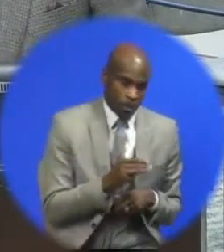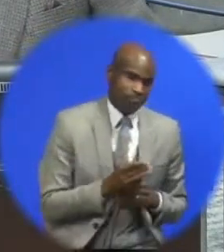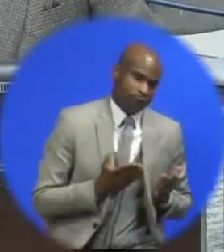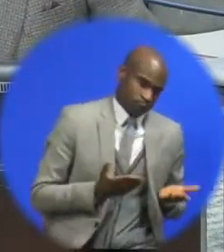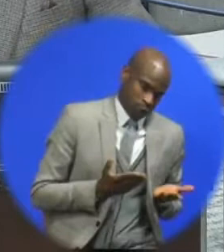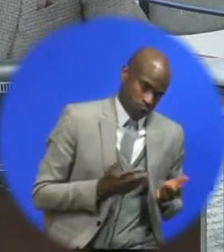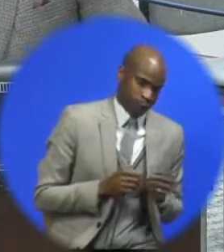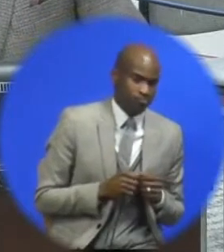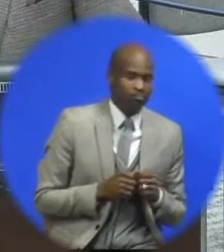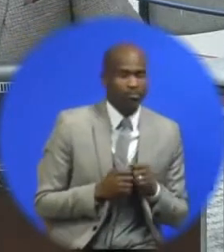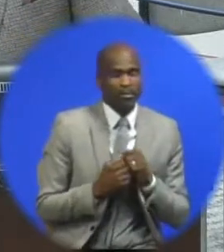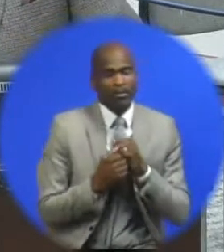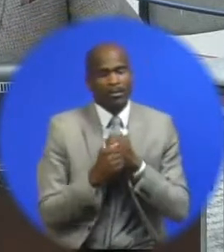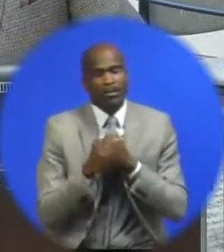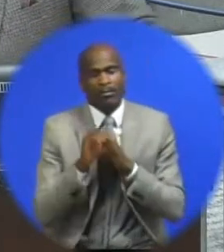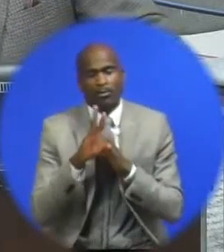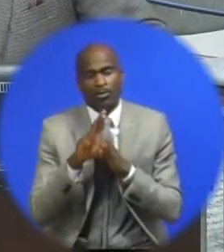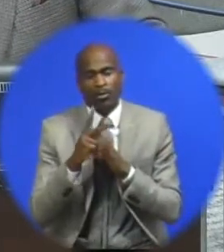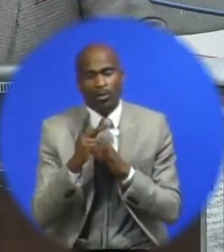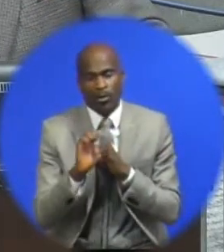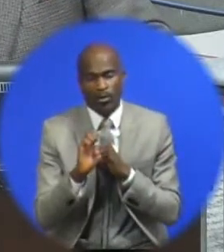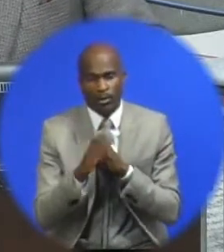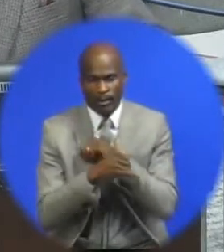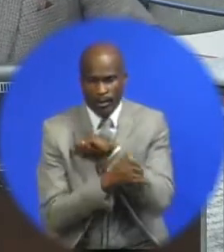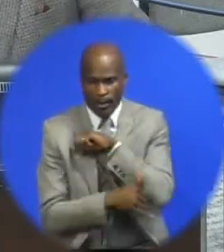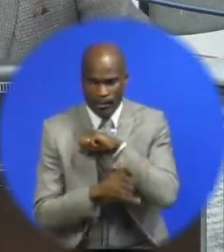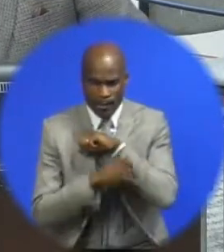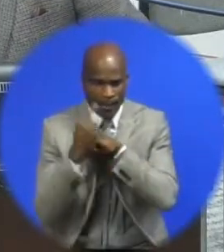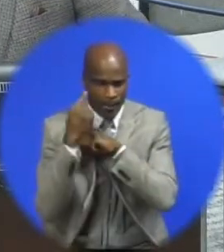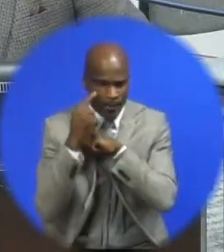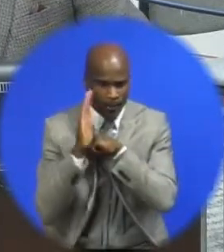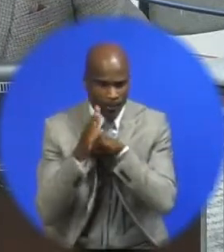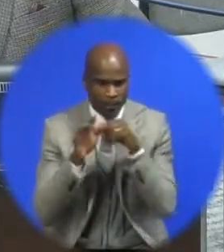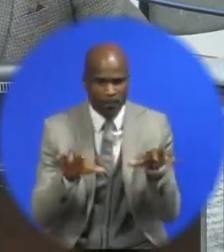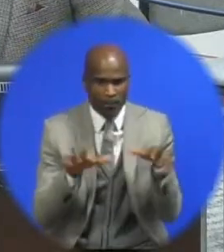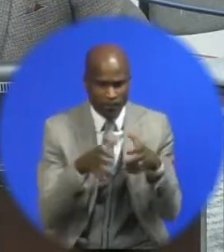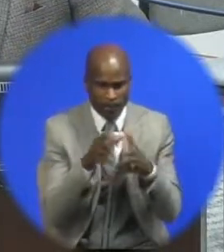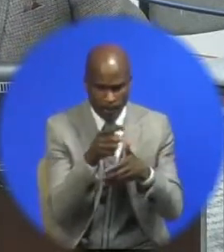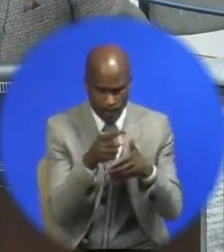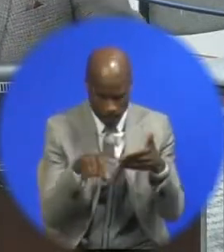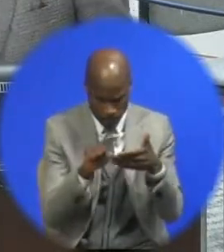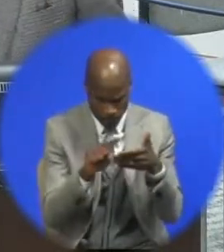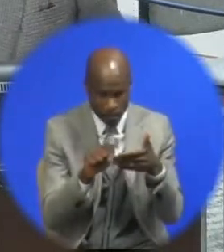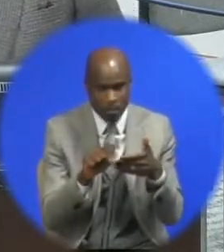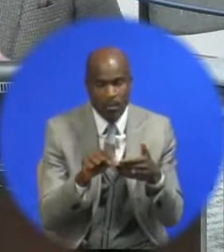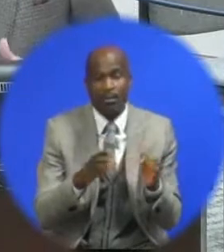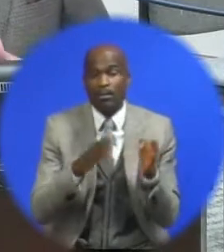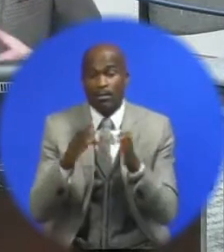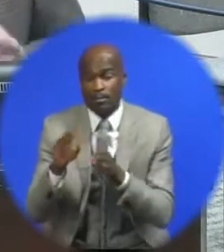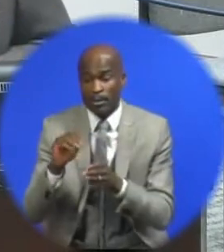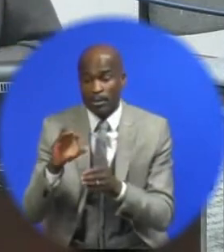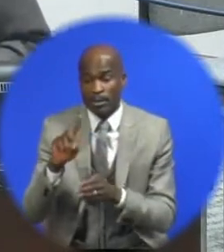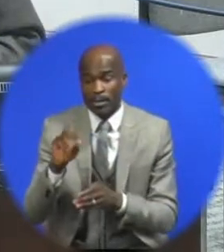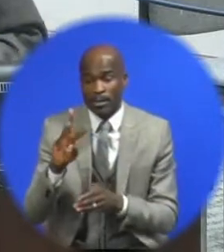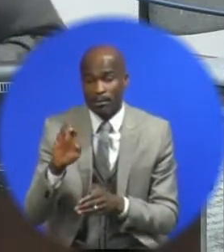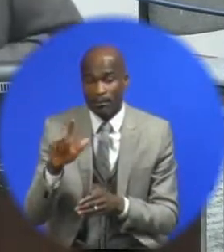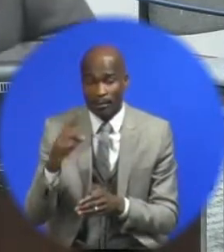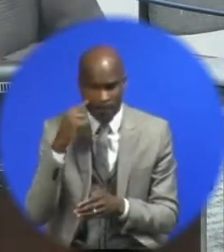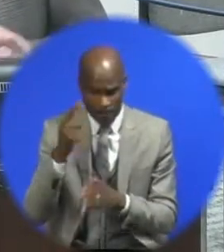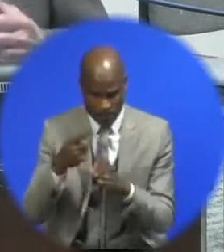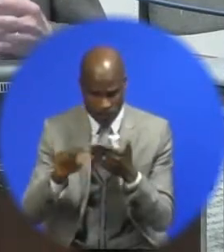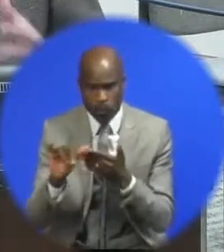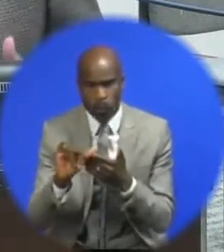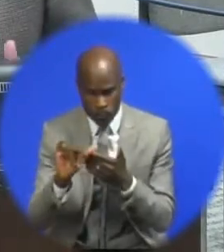Burke County is, I think, meeting next week, as is McDowell. And so this is what we really